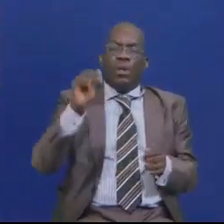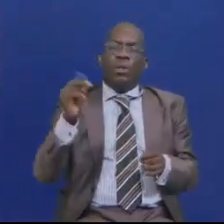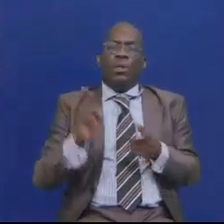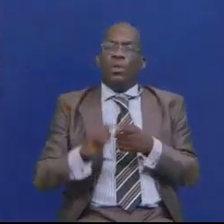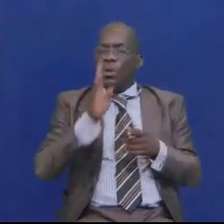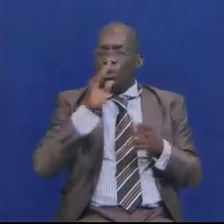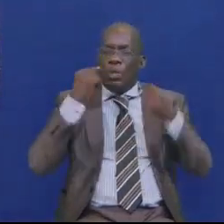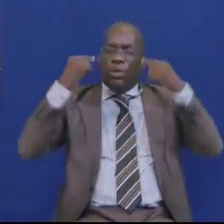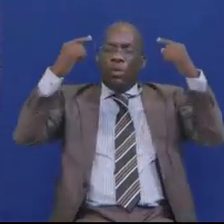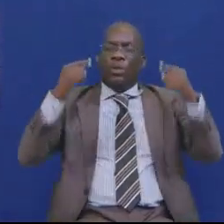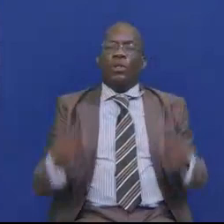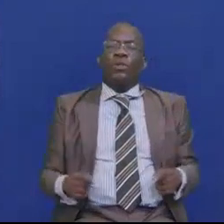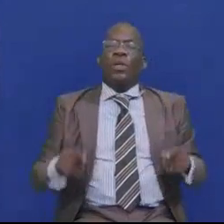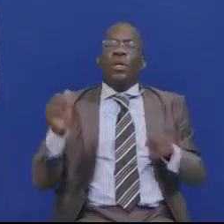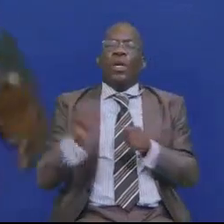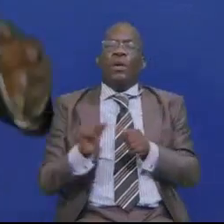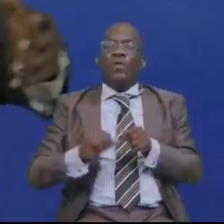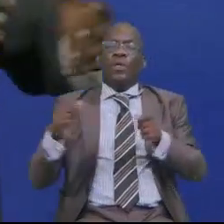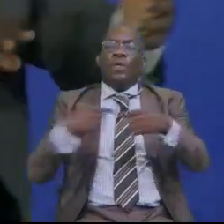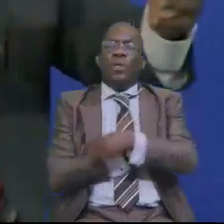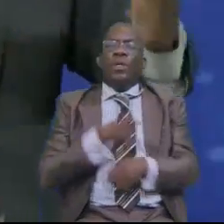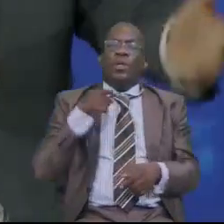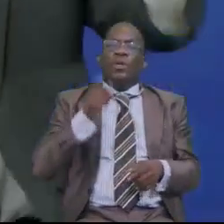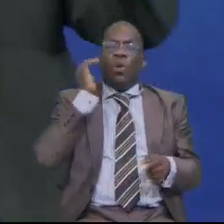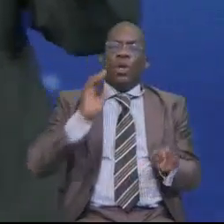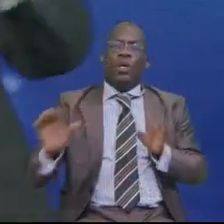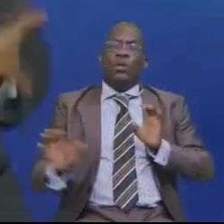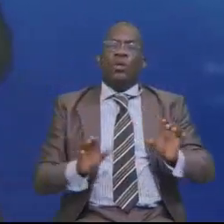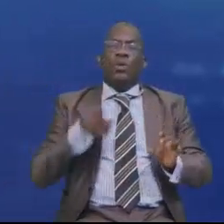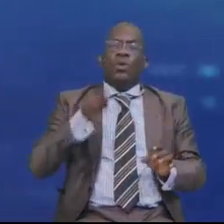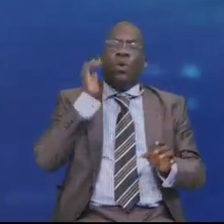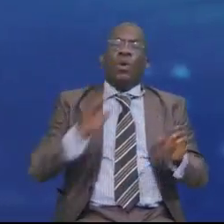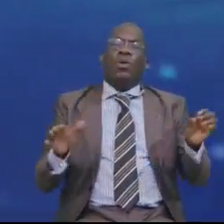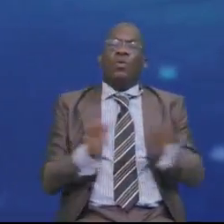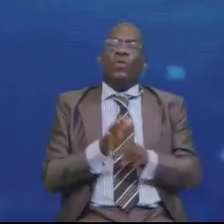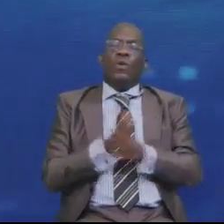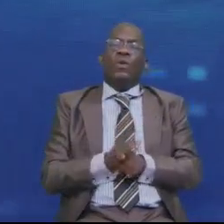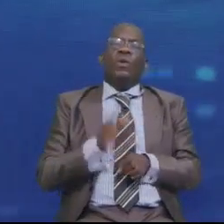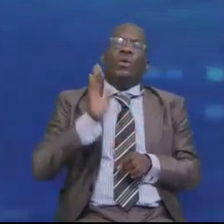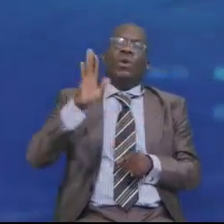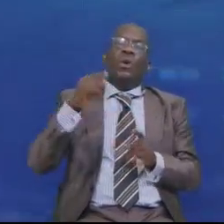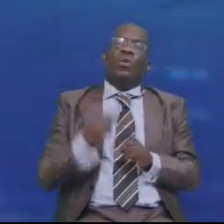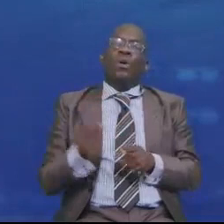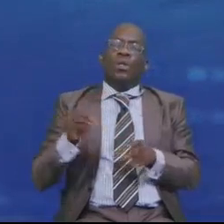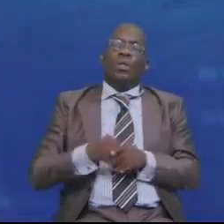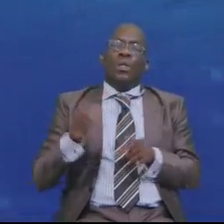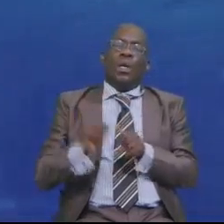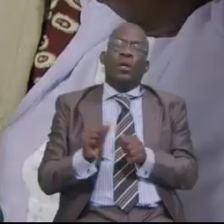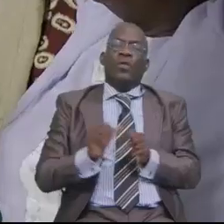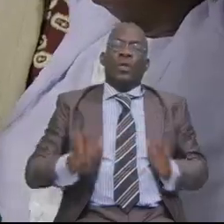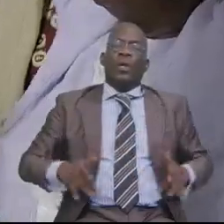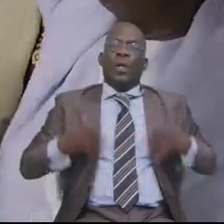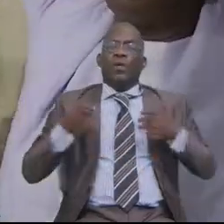successful, every day you will accomplish. Fulfill your word in every life in